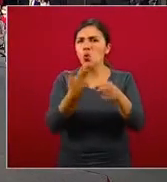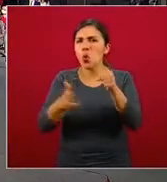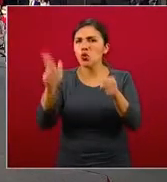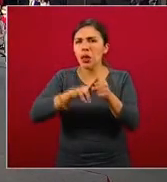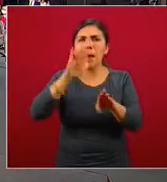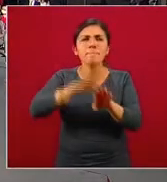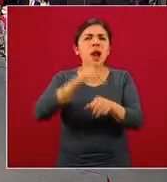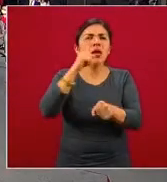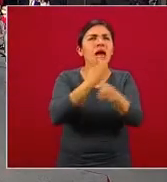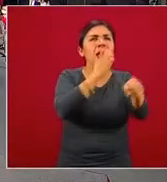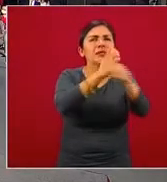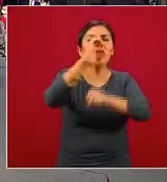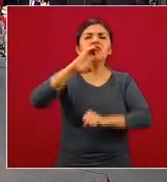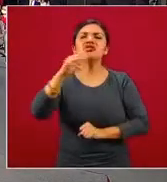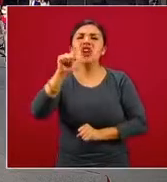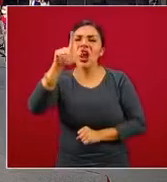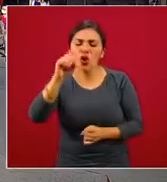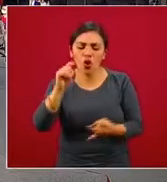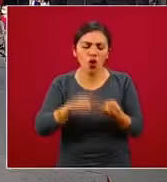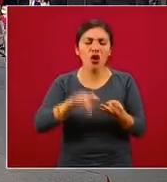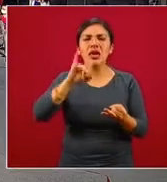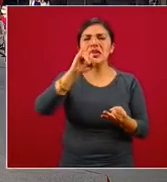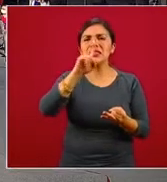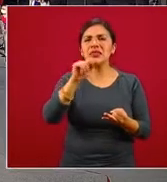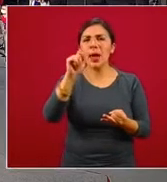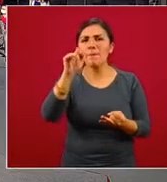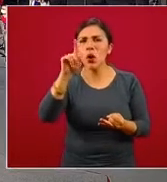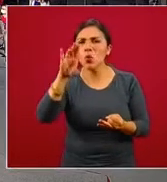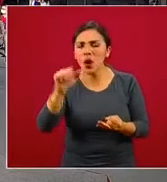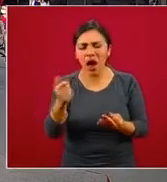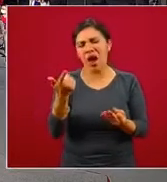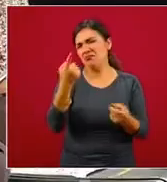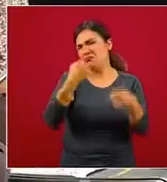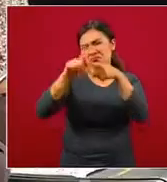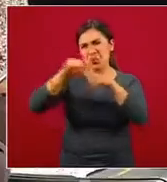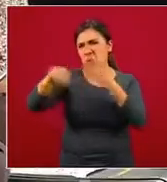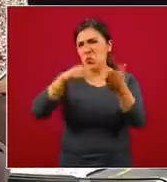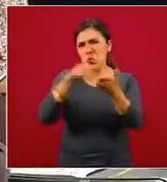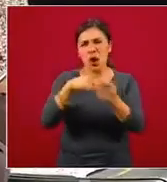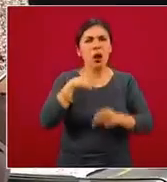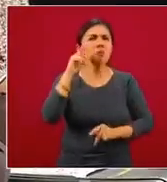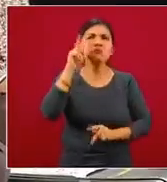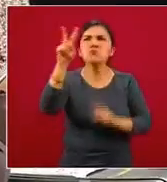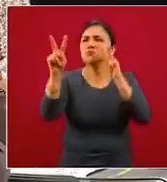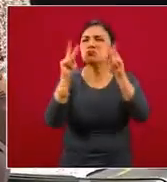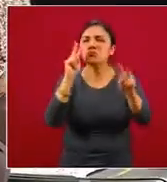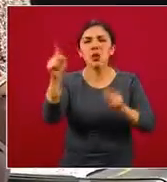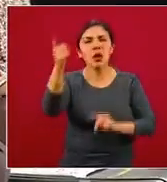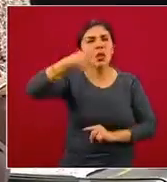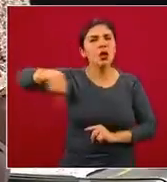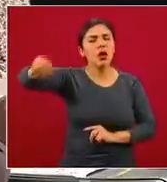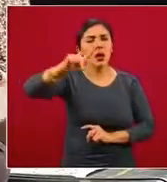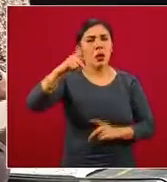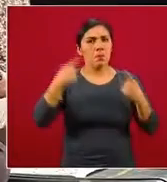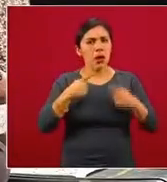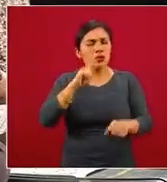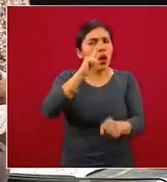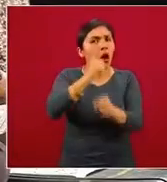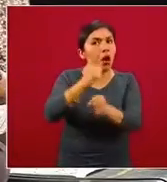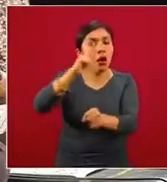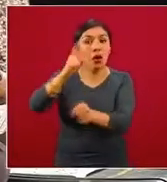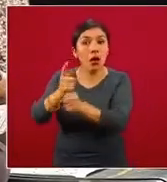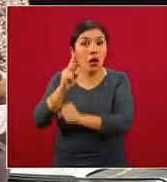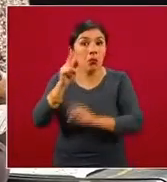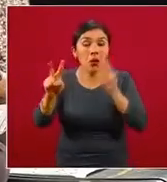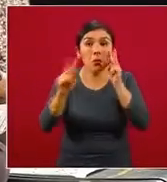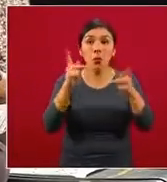decisions. Esteban Moctezuma at the National Educational Council on the 14th of March, when we decided to close